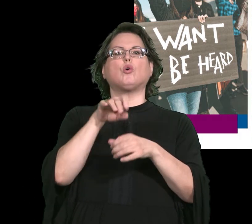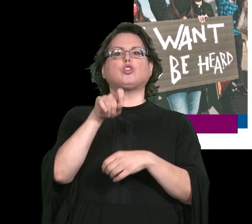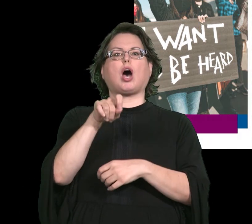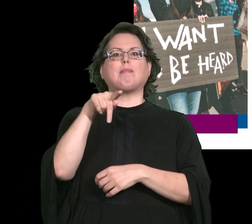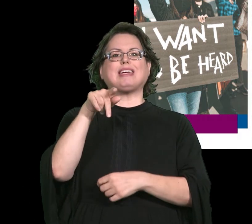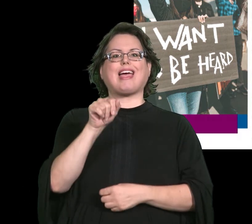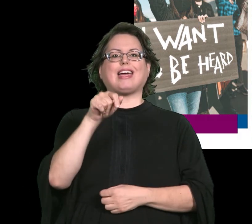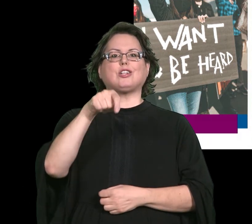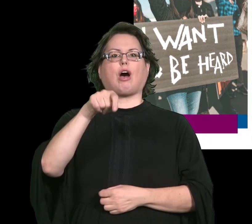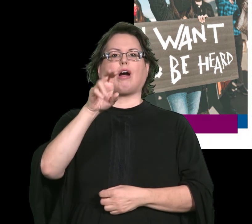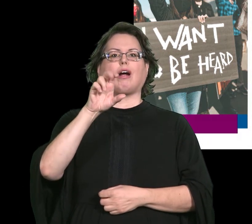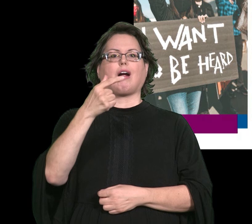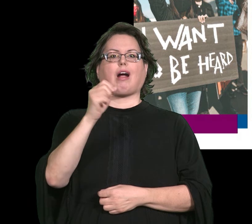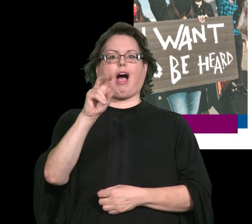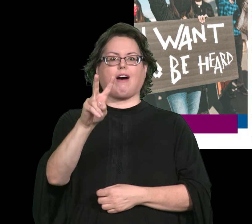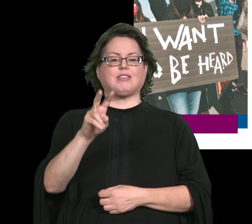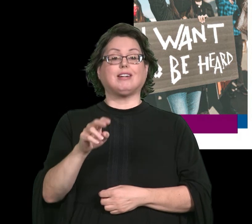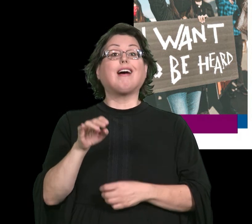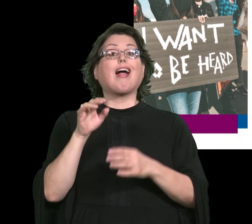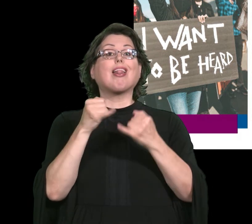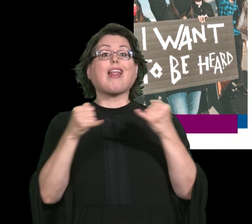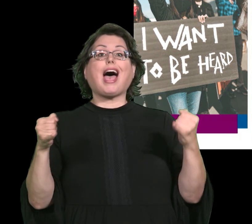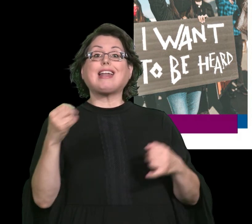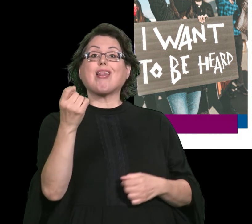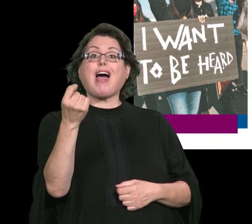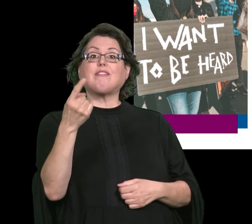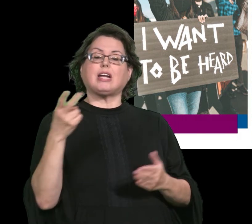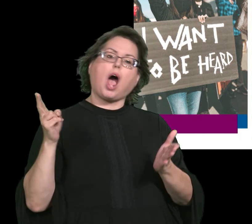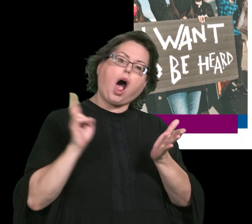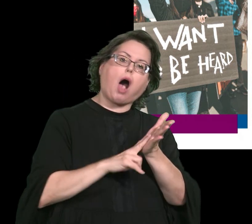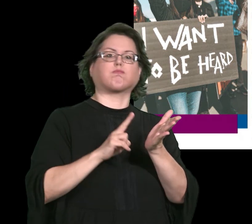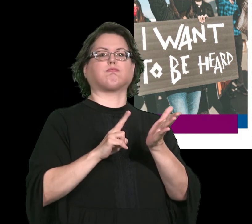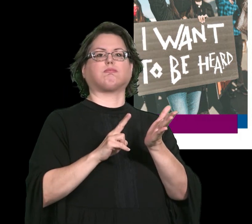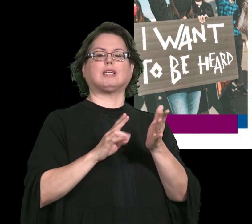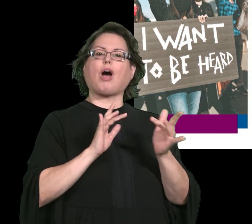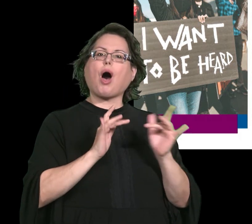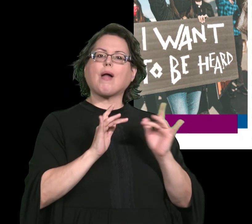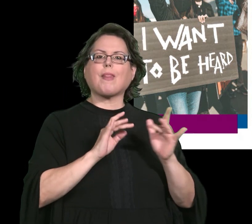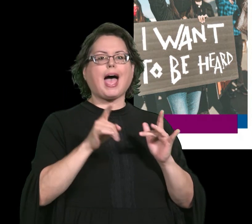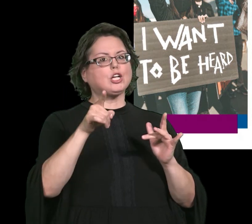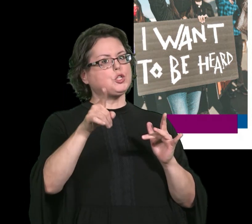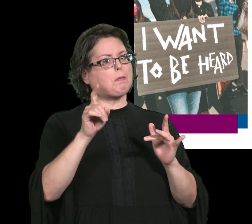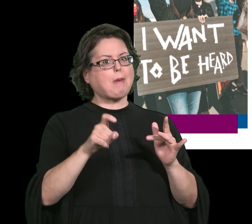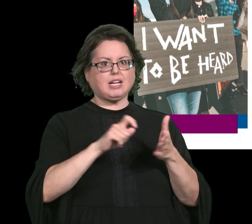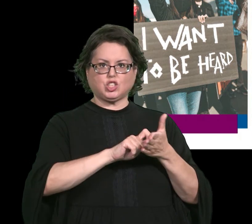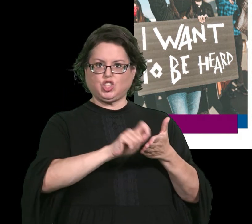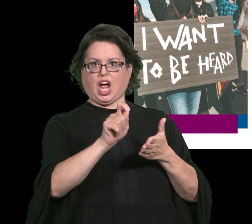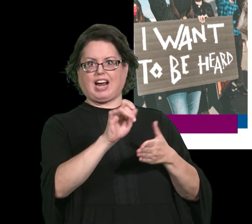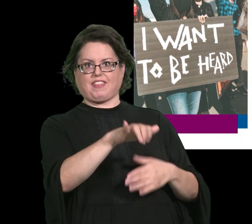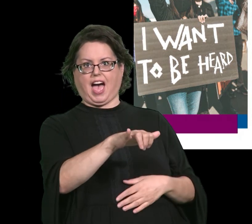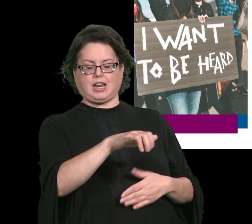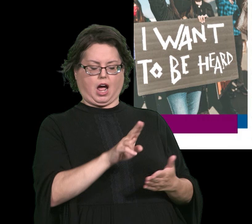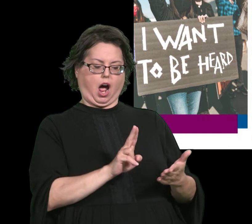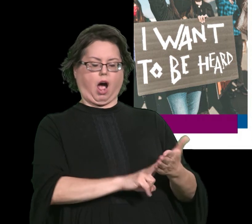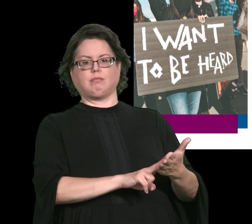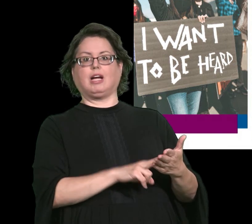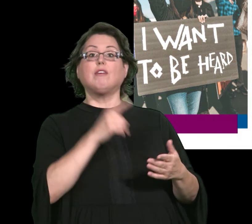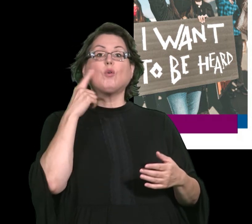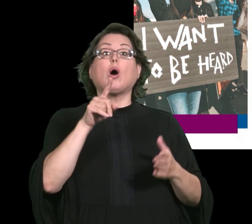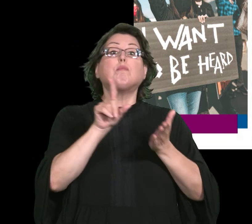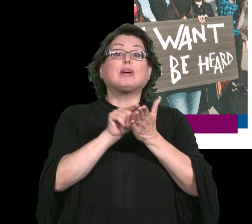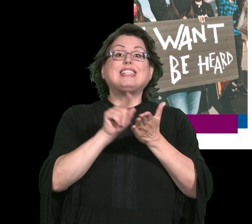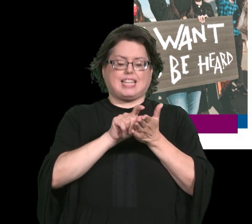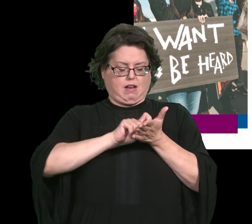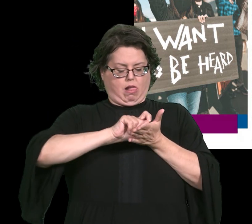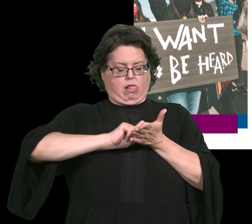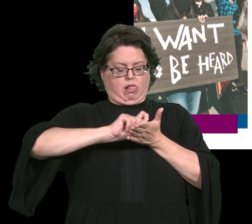vote.pa.gov. Line 11 is the declaration. Online, you must check this. For the printed application, write your